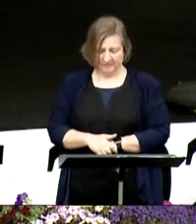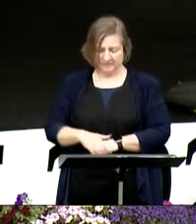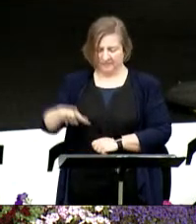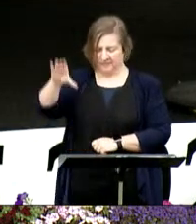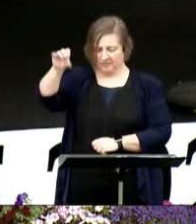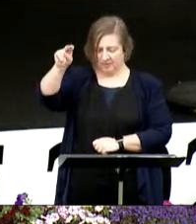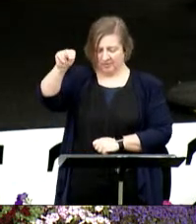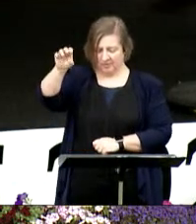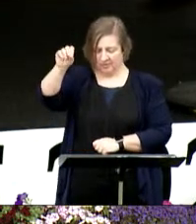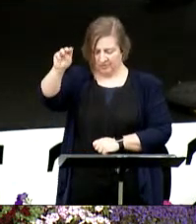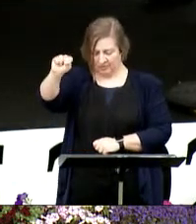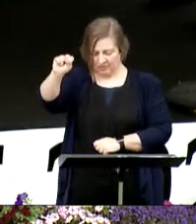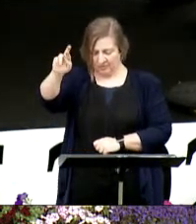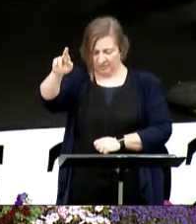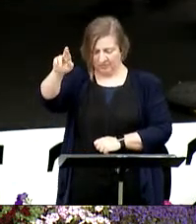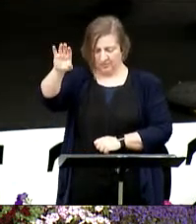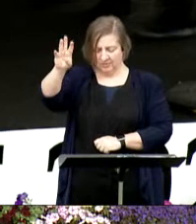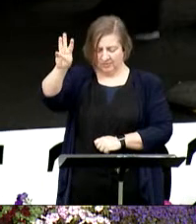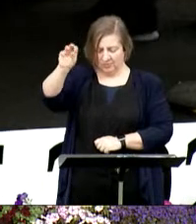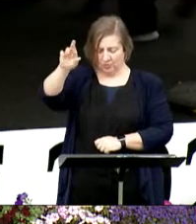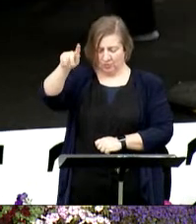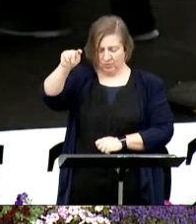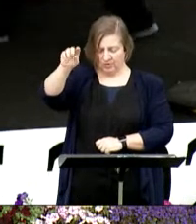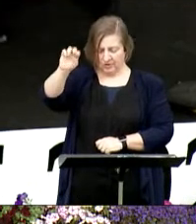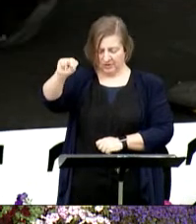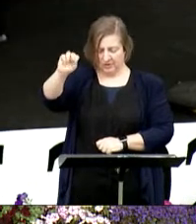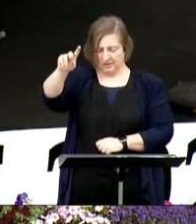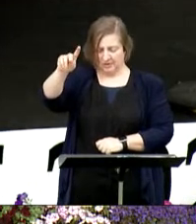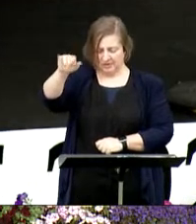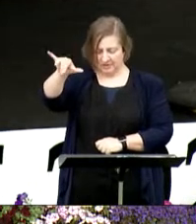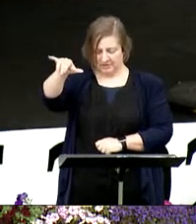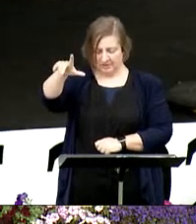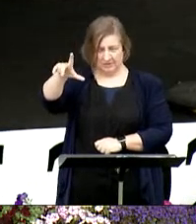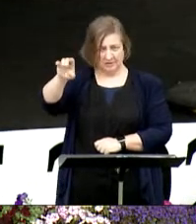Connor McConley. Martinley.